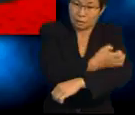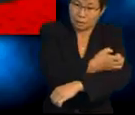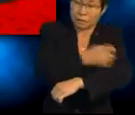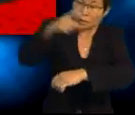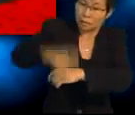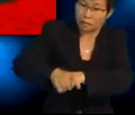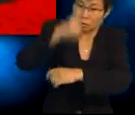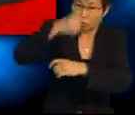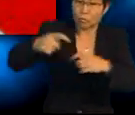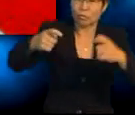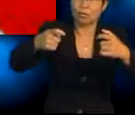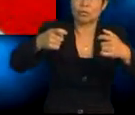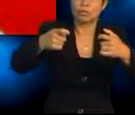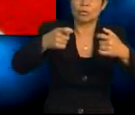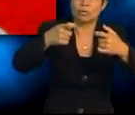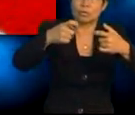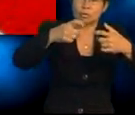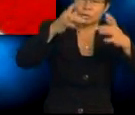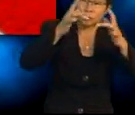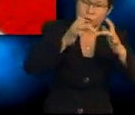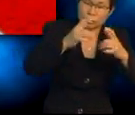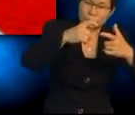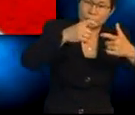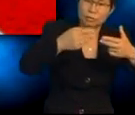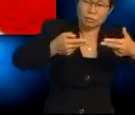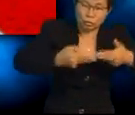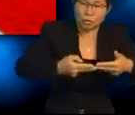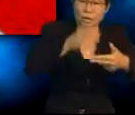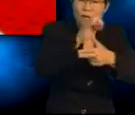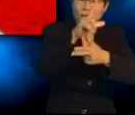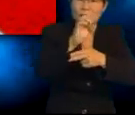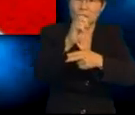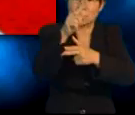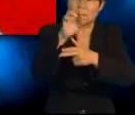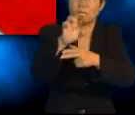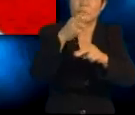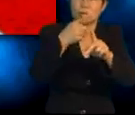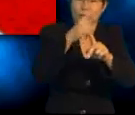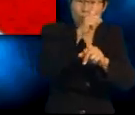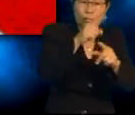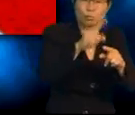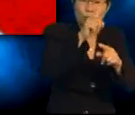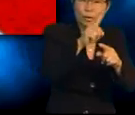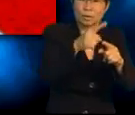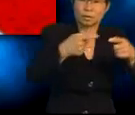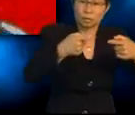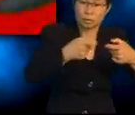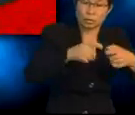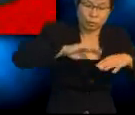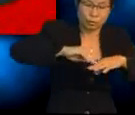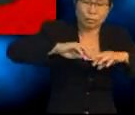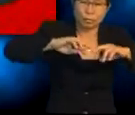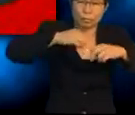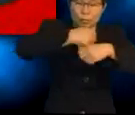is needed to make electrons move in one direction through a conductor to produce electricity